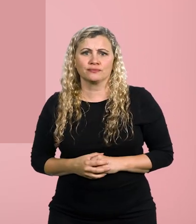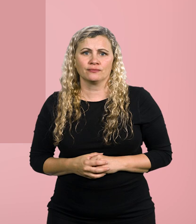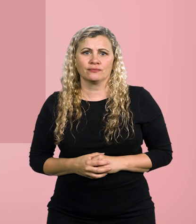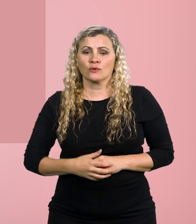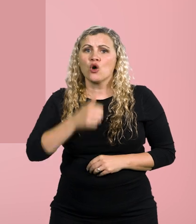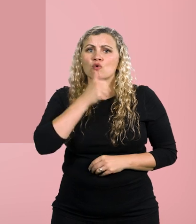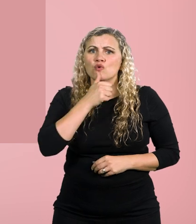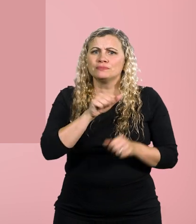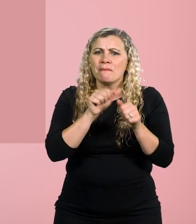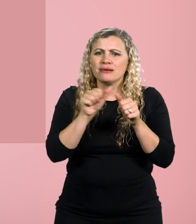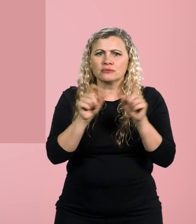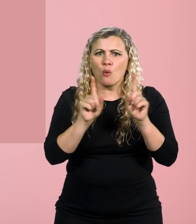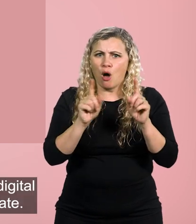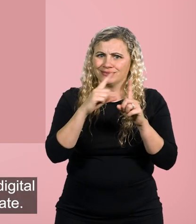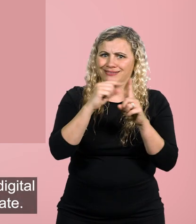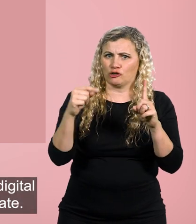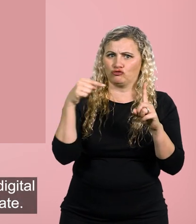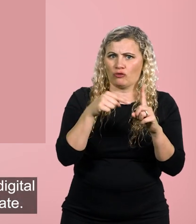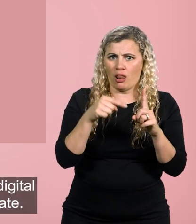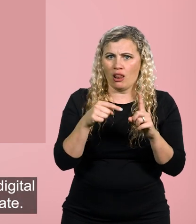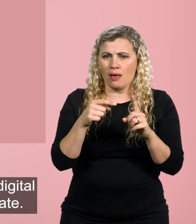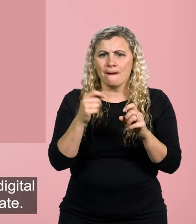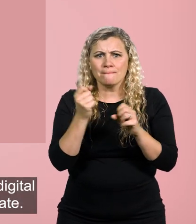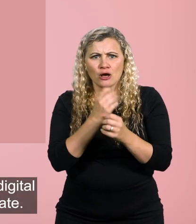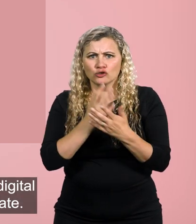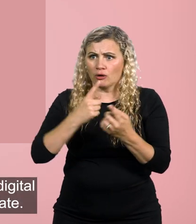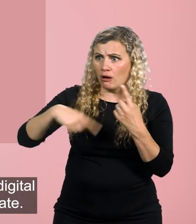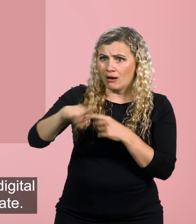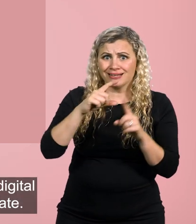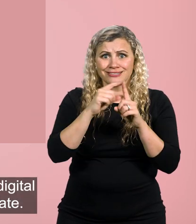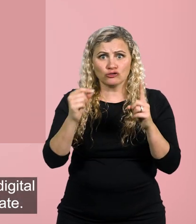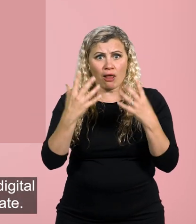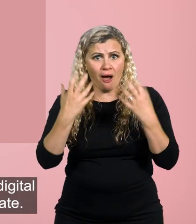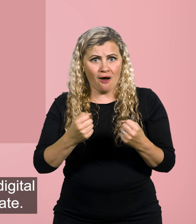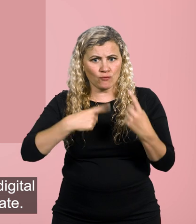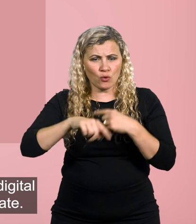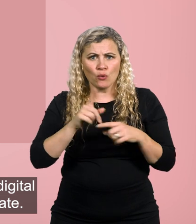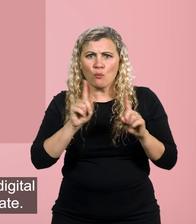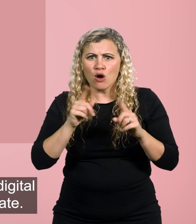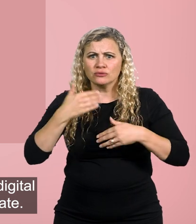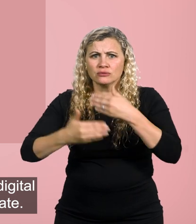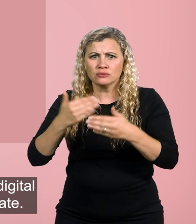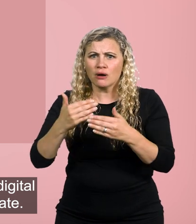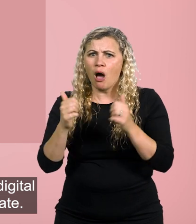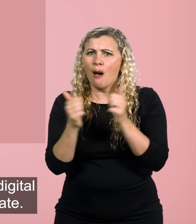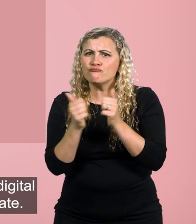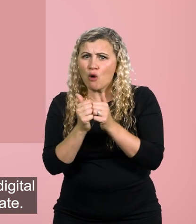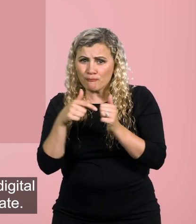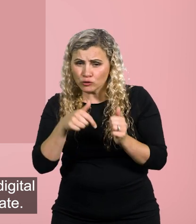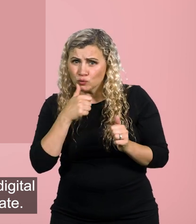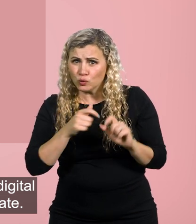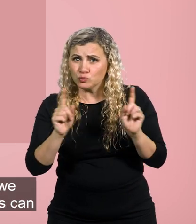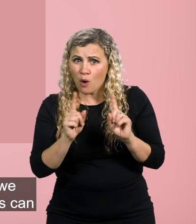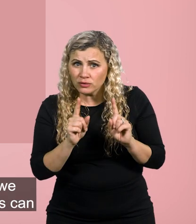better use of digital this is about considering the use of digital across the strategy where